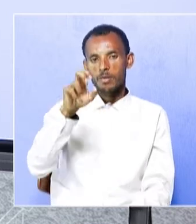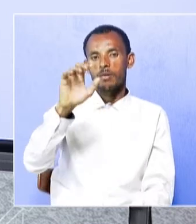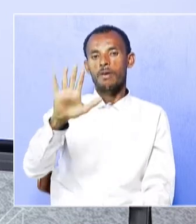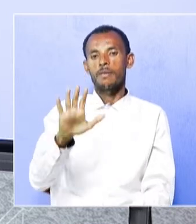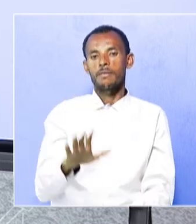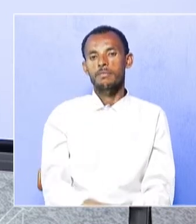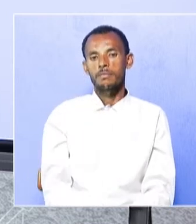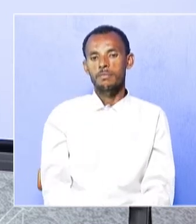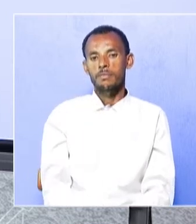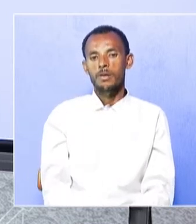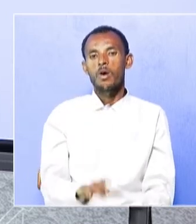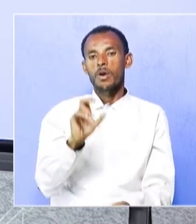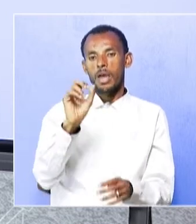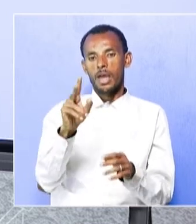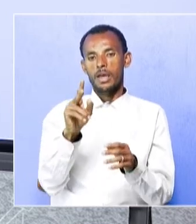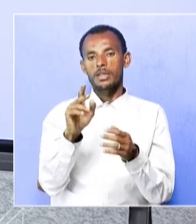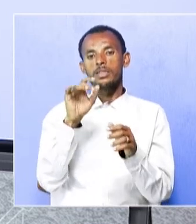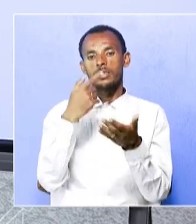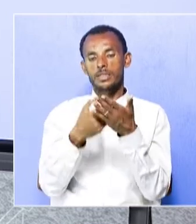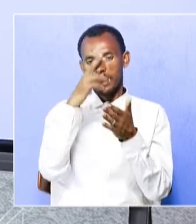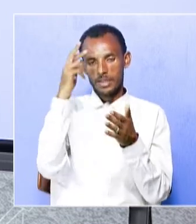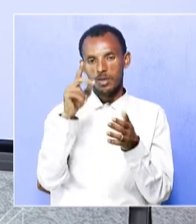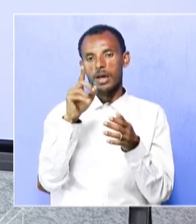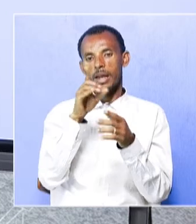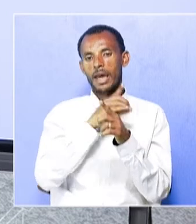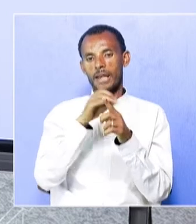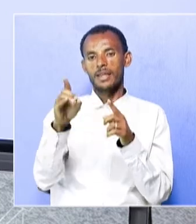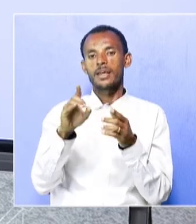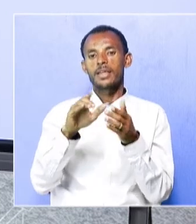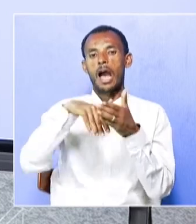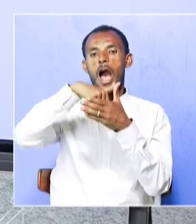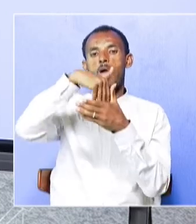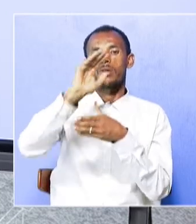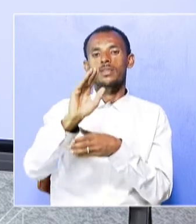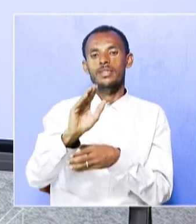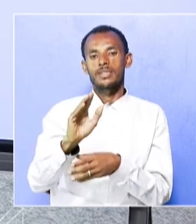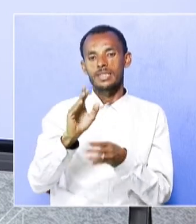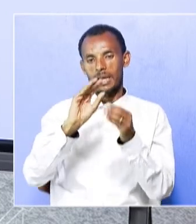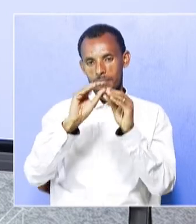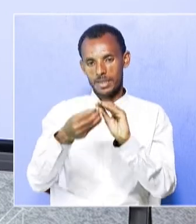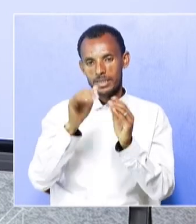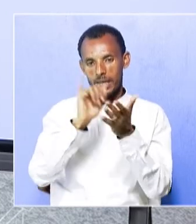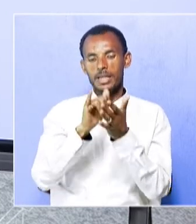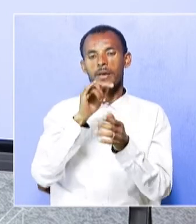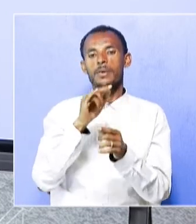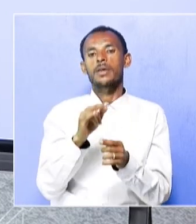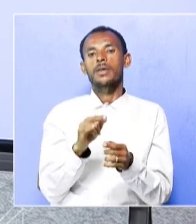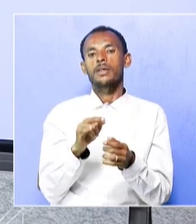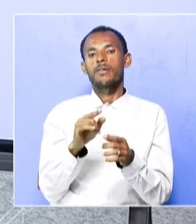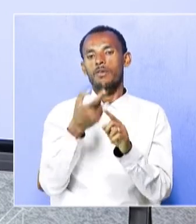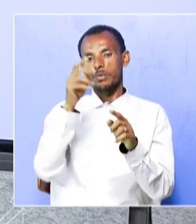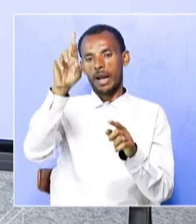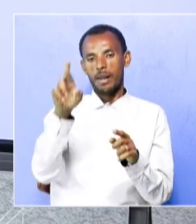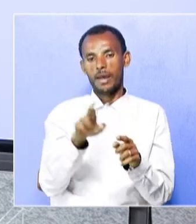25, okay? So in this case, you can directly take out numbers that can be taken out from the